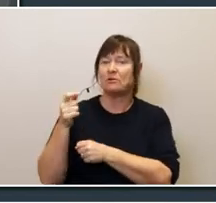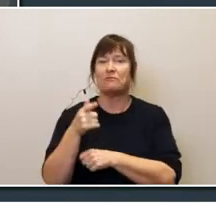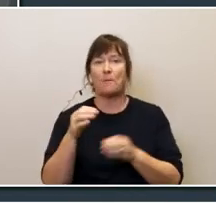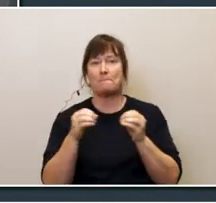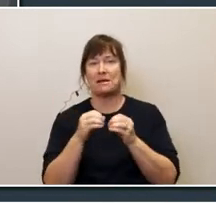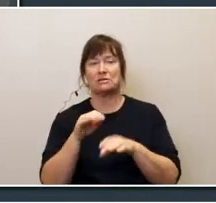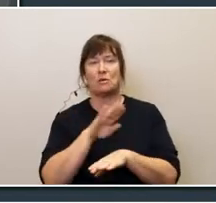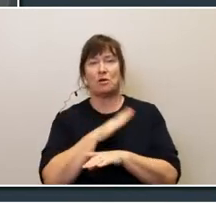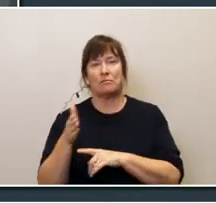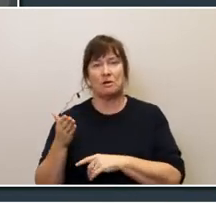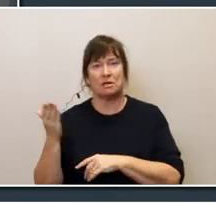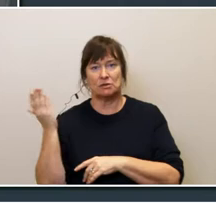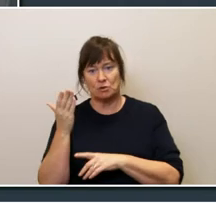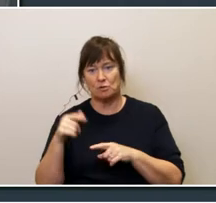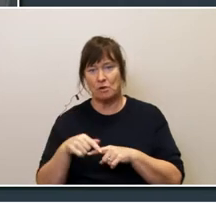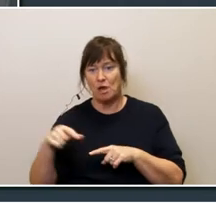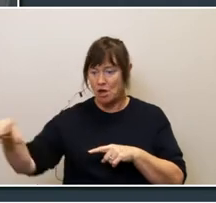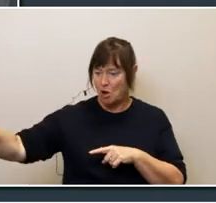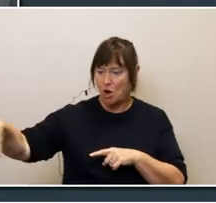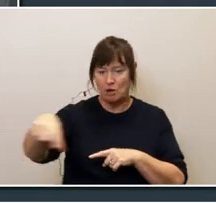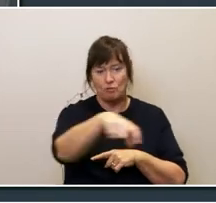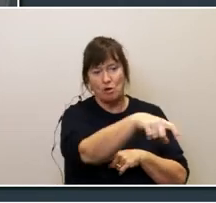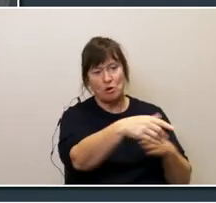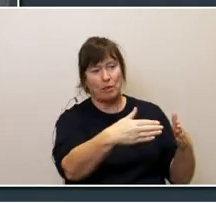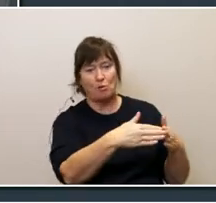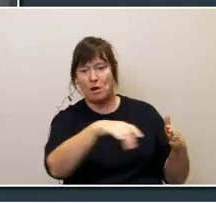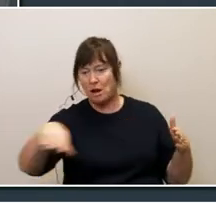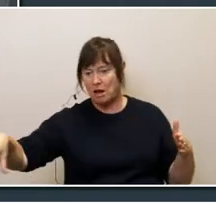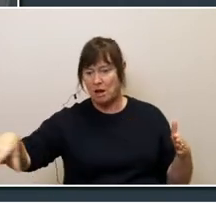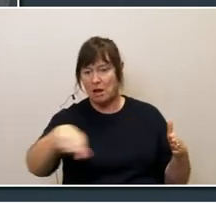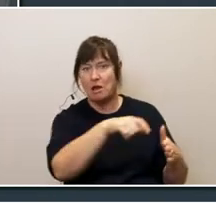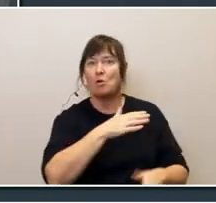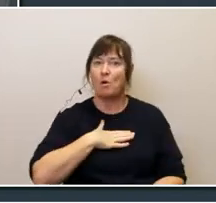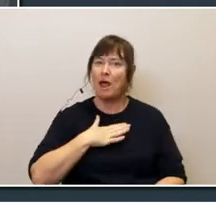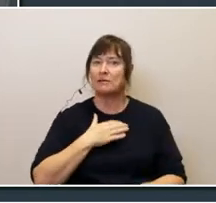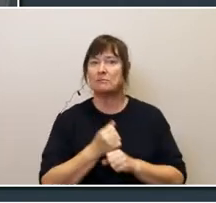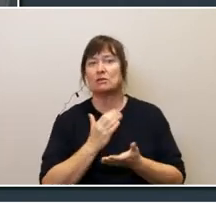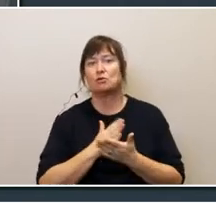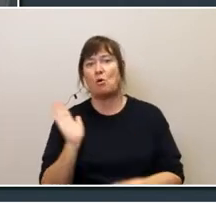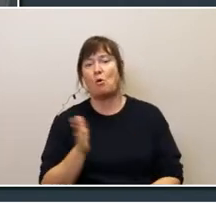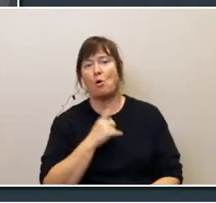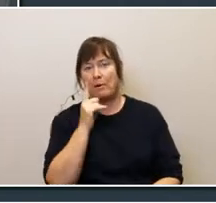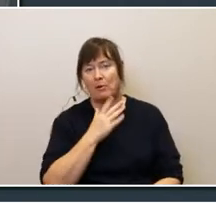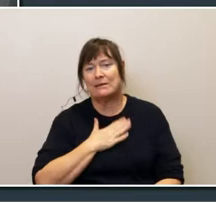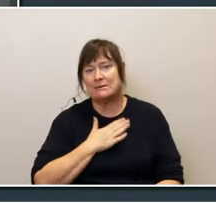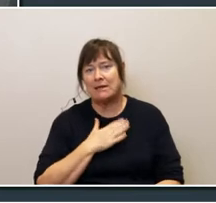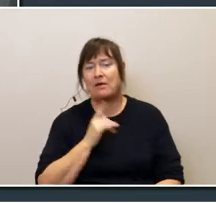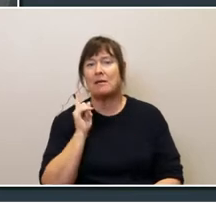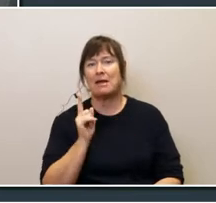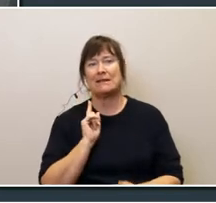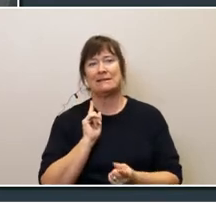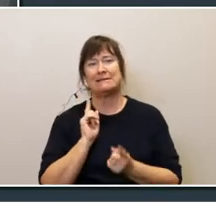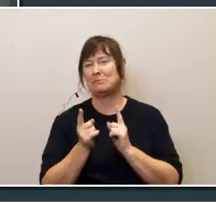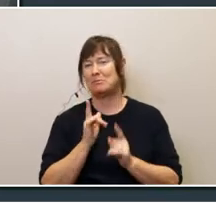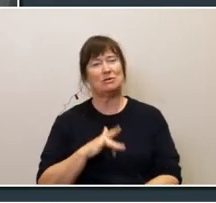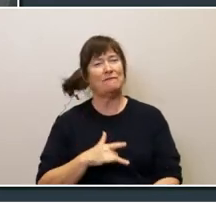Miani Road, just on the Mercery Road corner. We like keeping everyone safe, but some days we don't